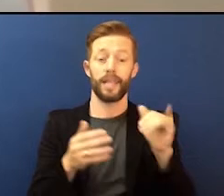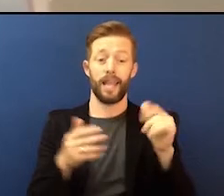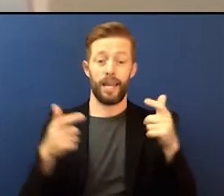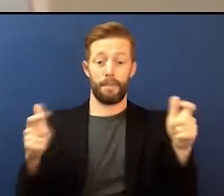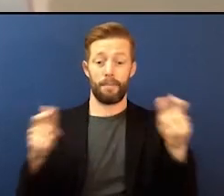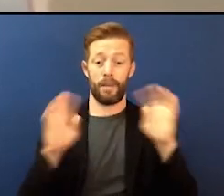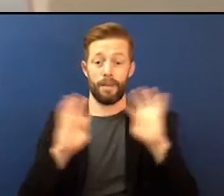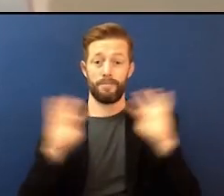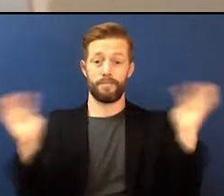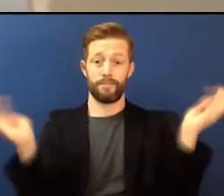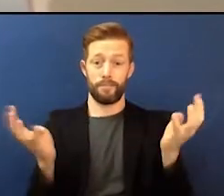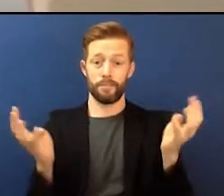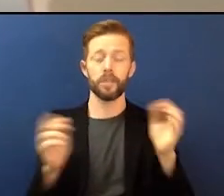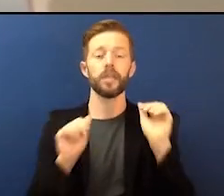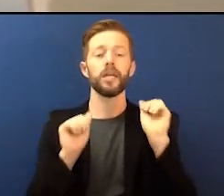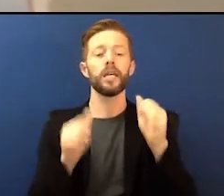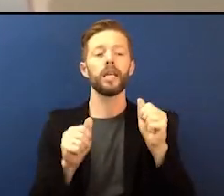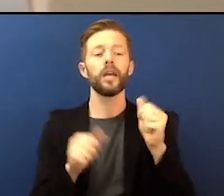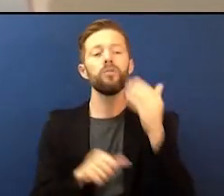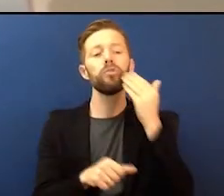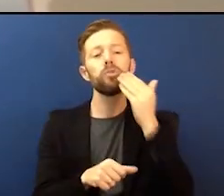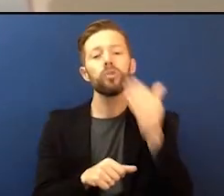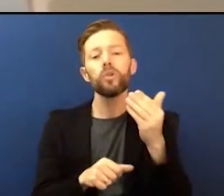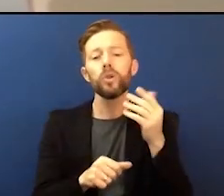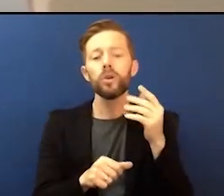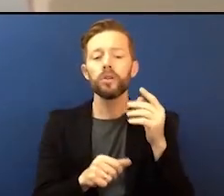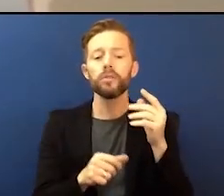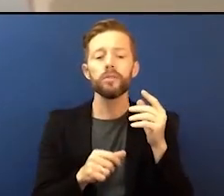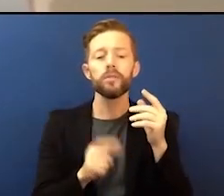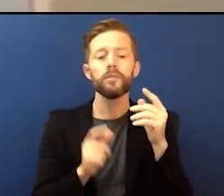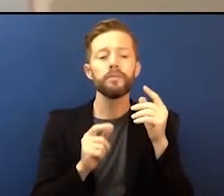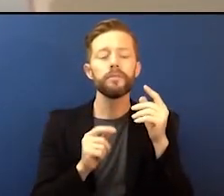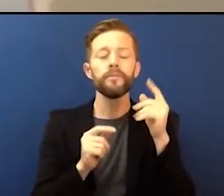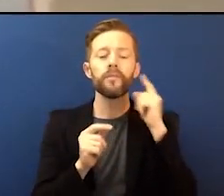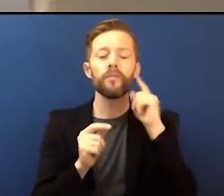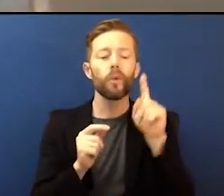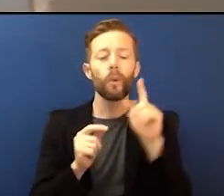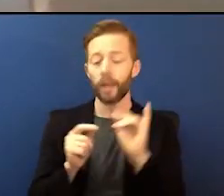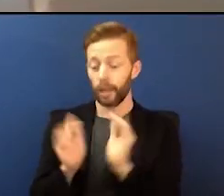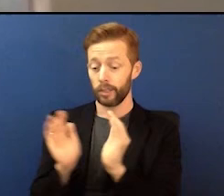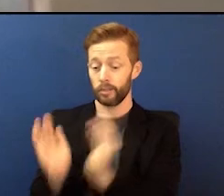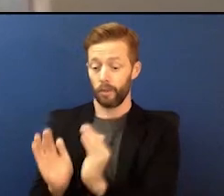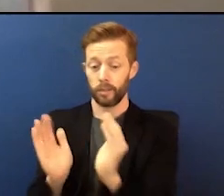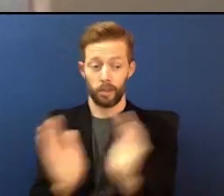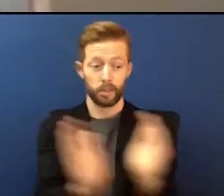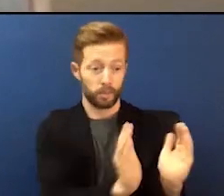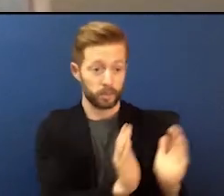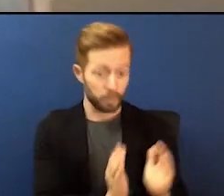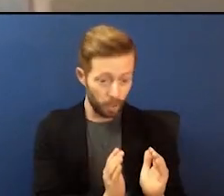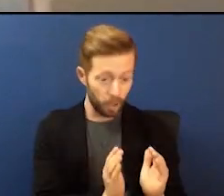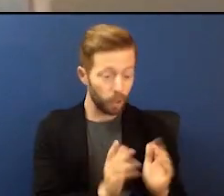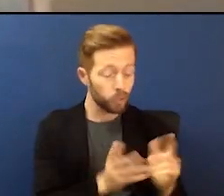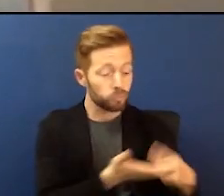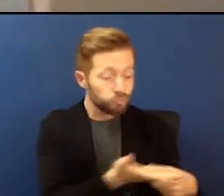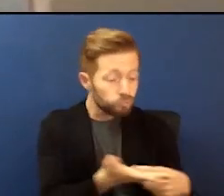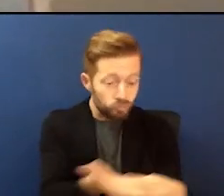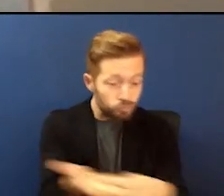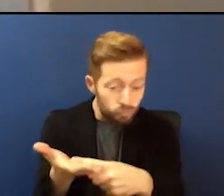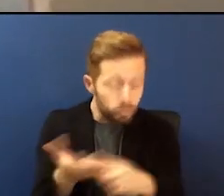group conversations can be a really nice touch point for different small groups to kind of share with the large